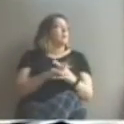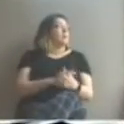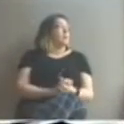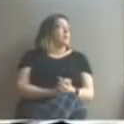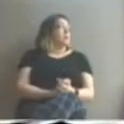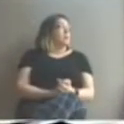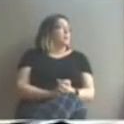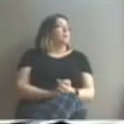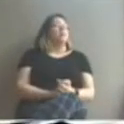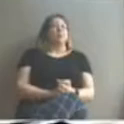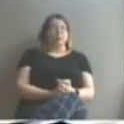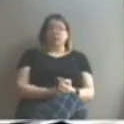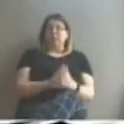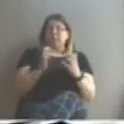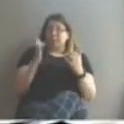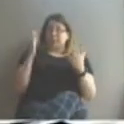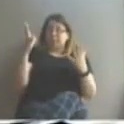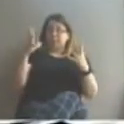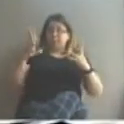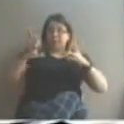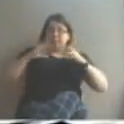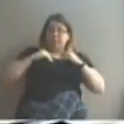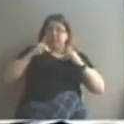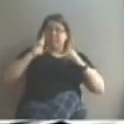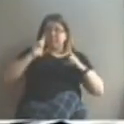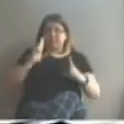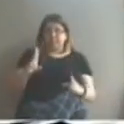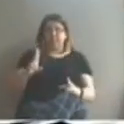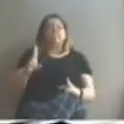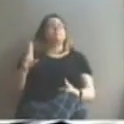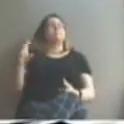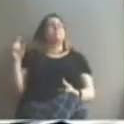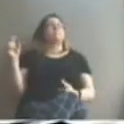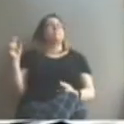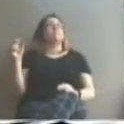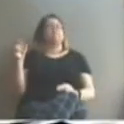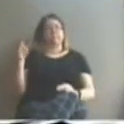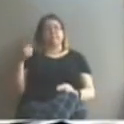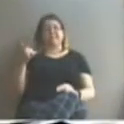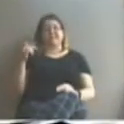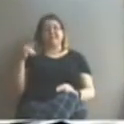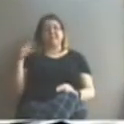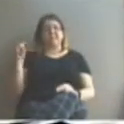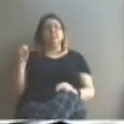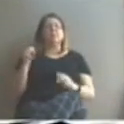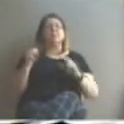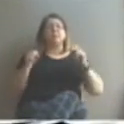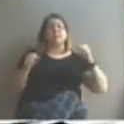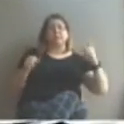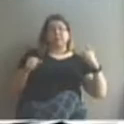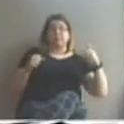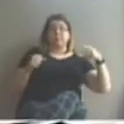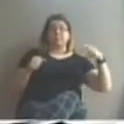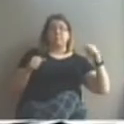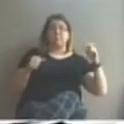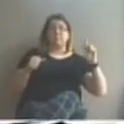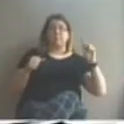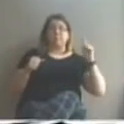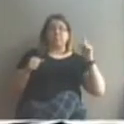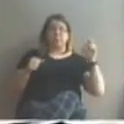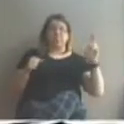ask, is there a motion to receive the recognitions? Motion made by Member Geese, second made by Member Porter. All those in